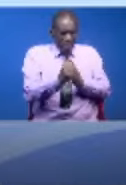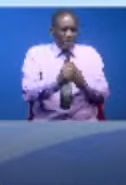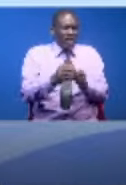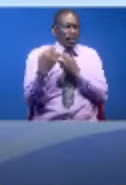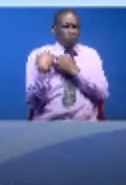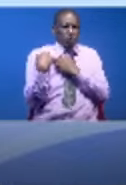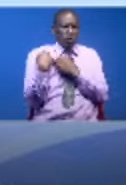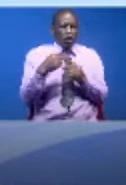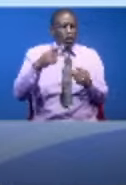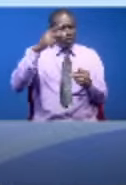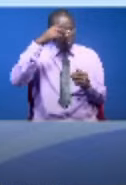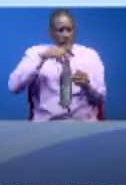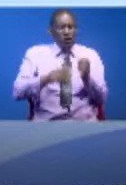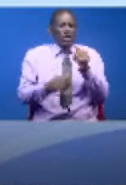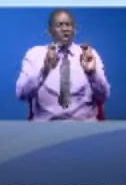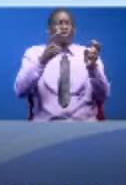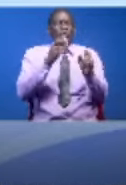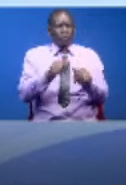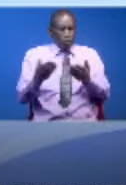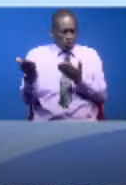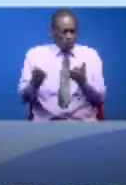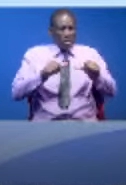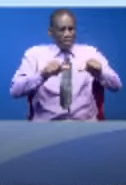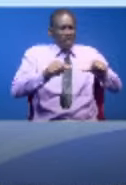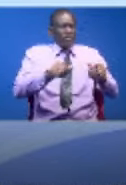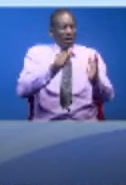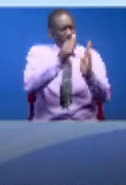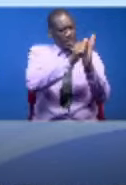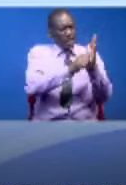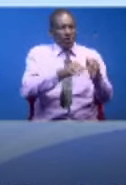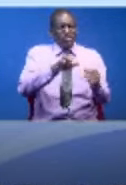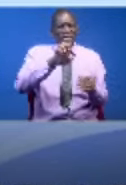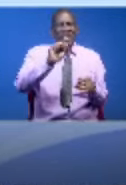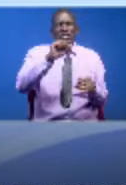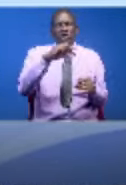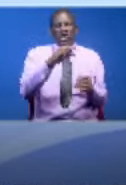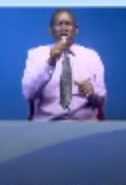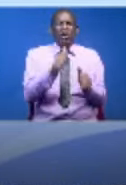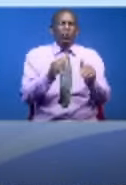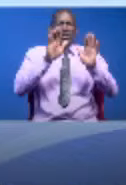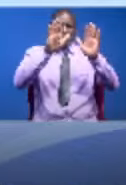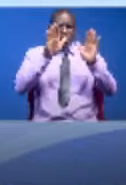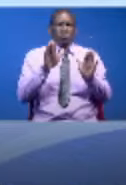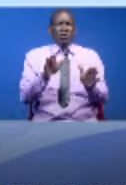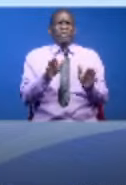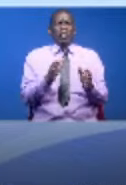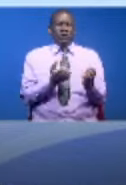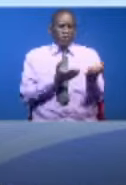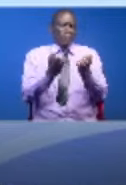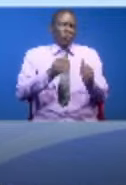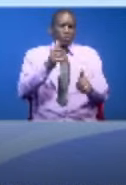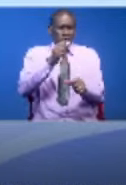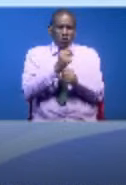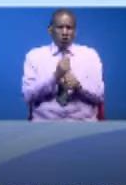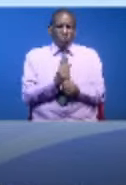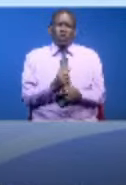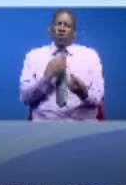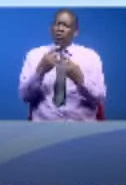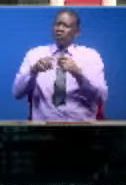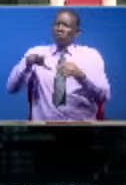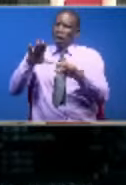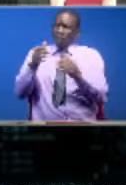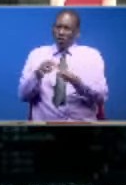on matters that then drive the sustainability agenda around ESG, which again is a critical pillar of the business that we do. And we'll be touching a lot more on